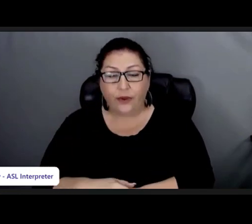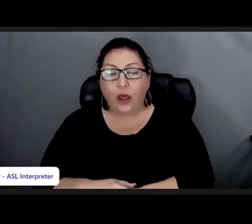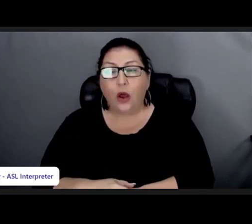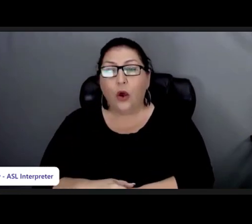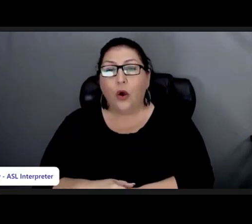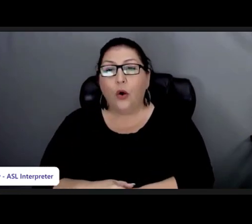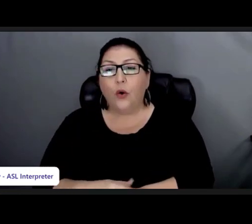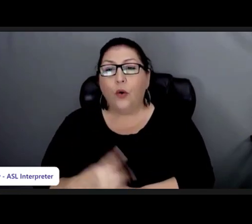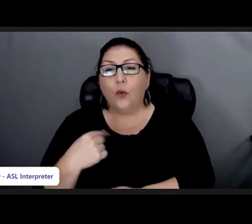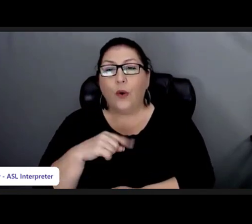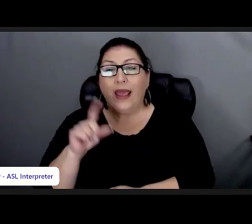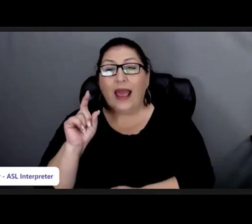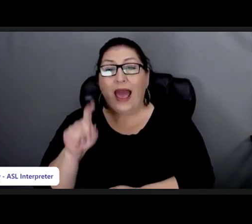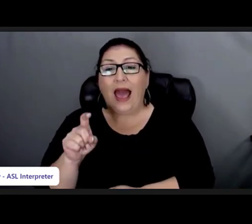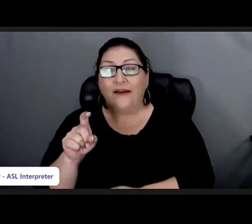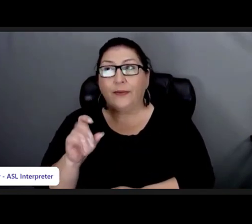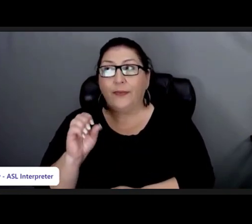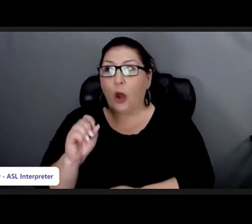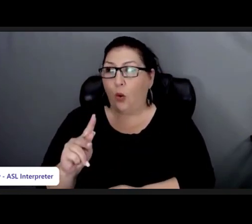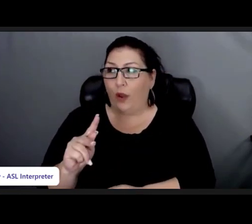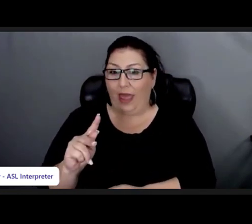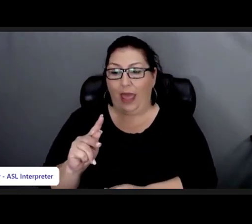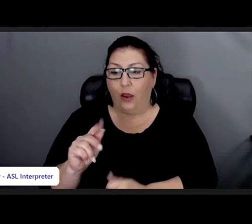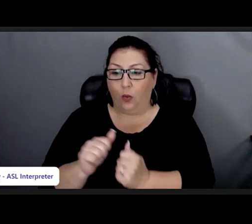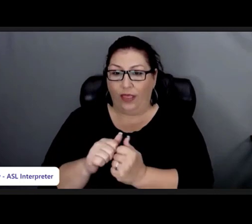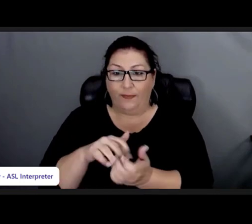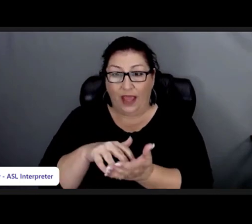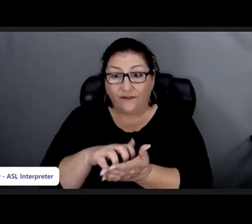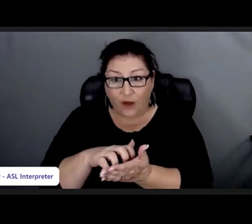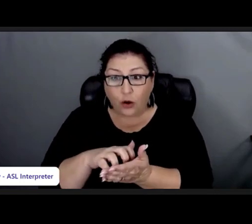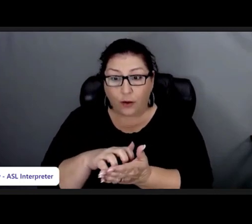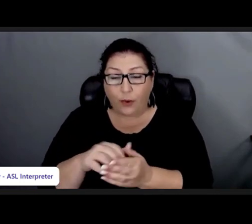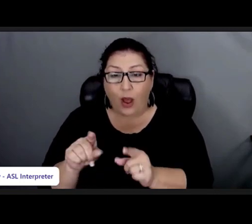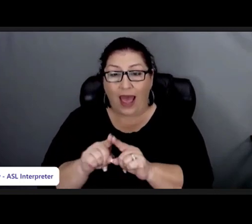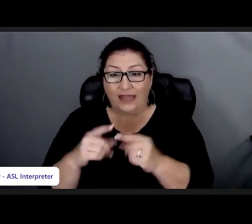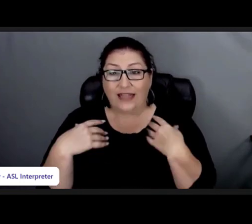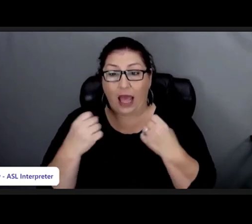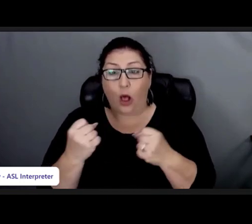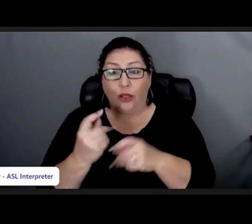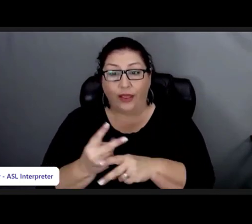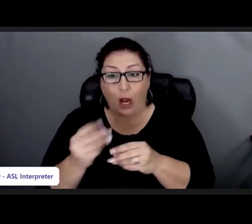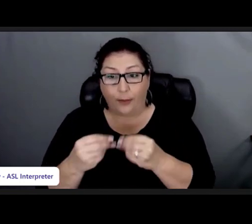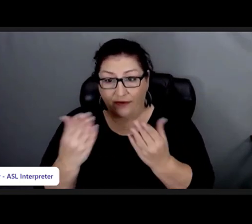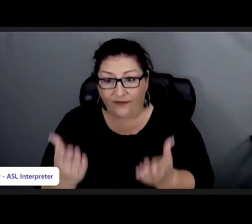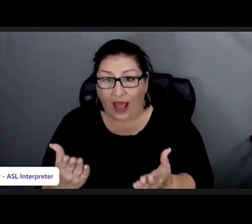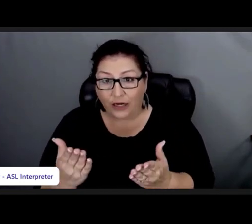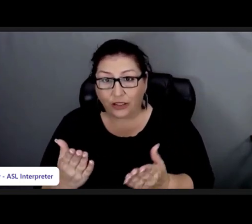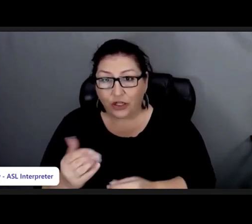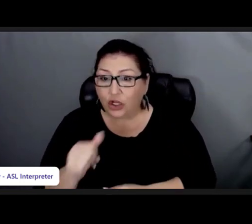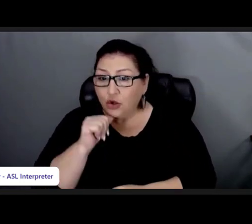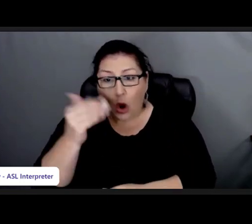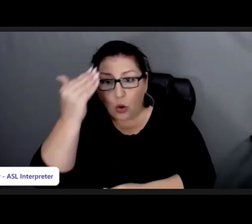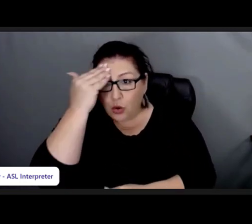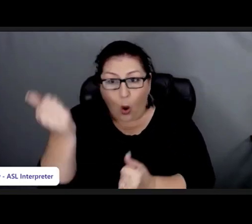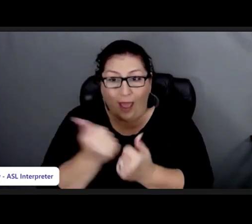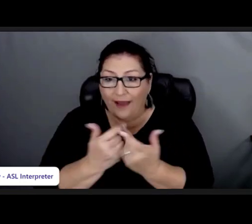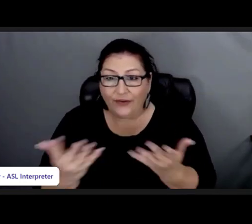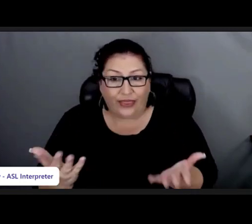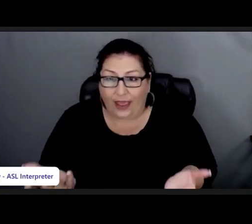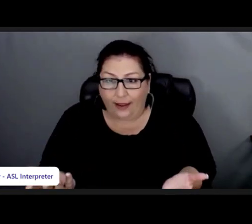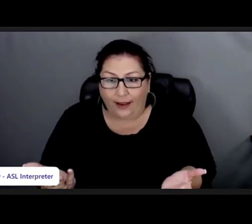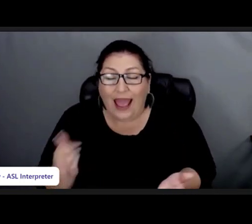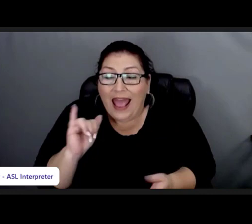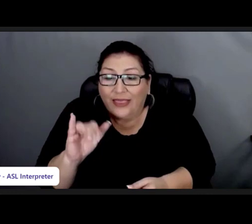to be okay with being vulnerable as healthcare providers. That you don't know everything, and